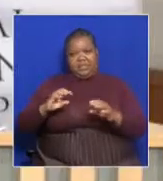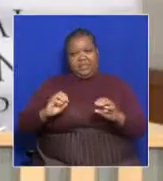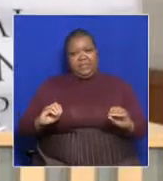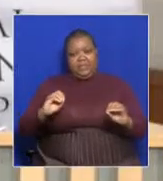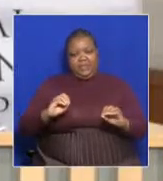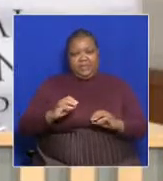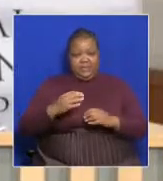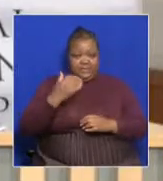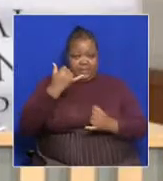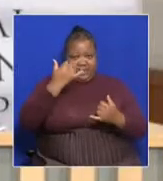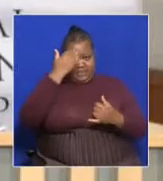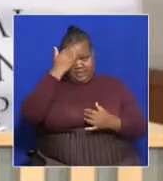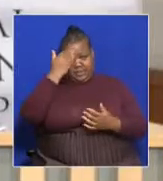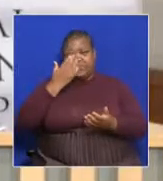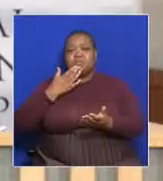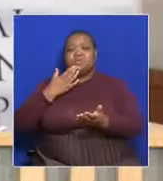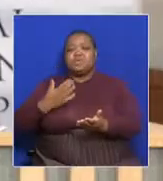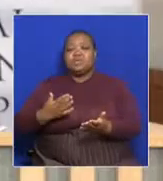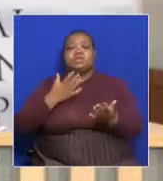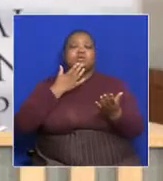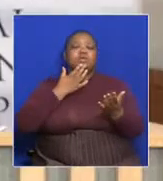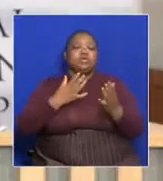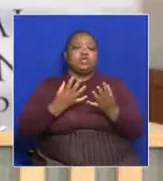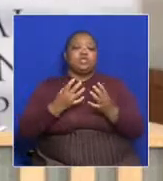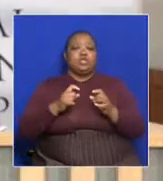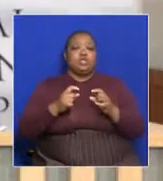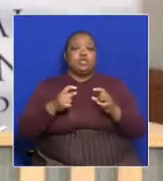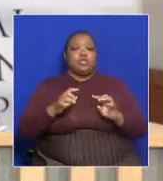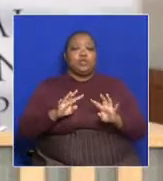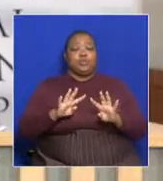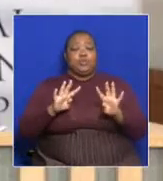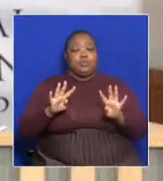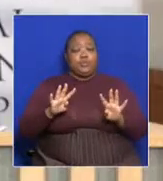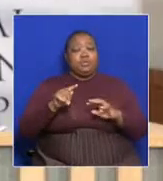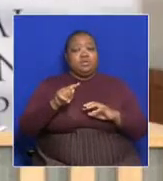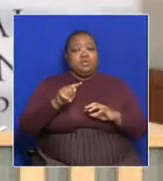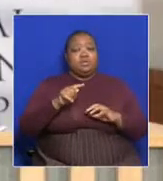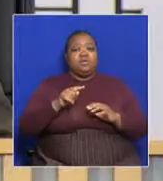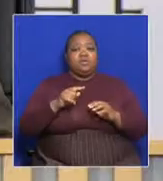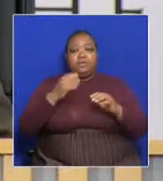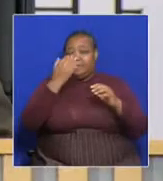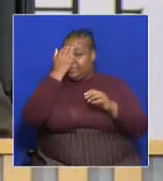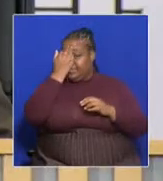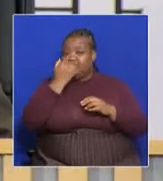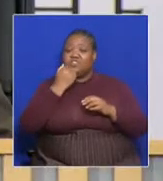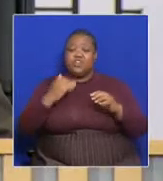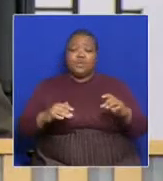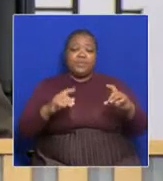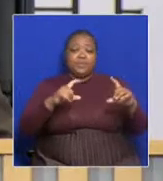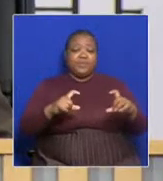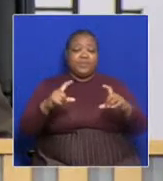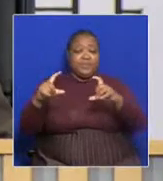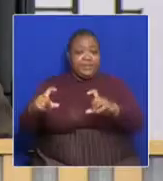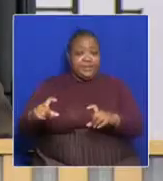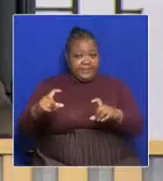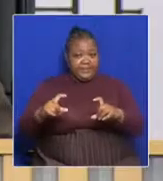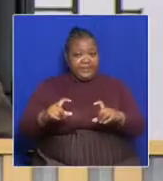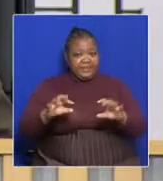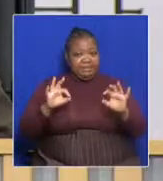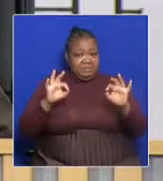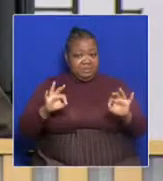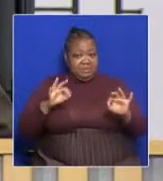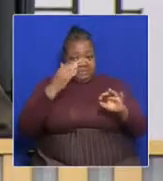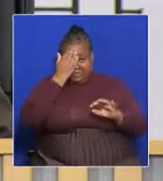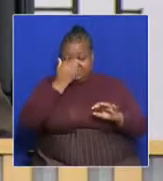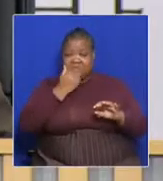Thank you, Commissioners. At least you appreciate that they take photographs, Yes, for official photographs, yes, that's correct,